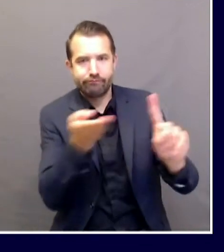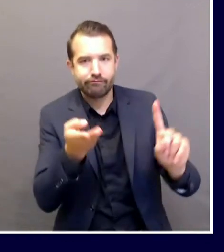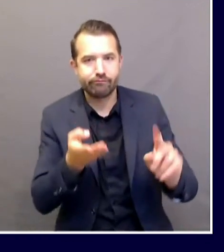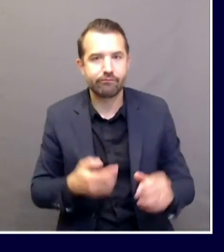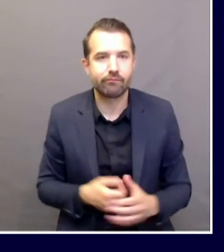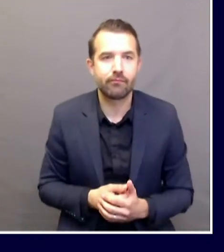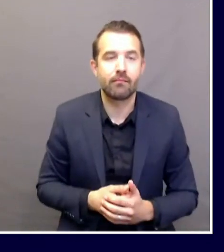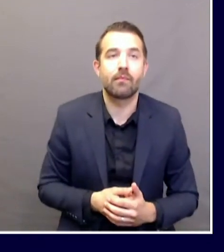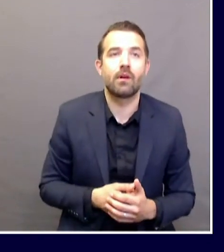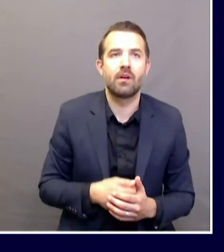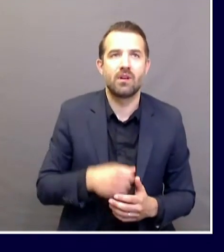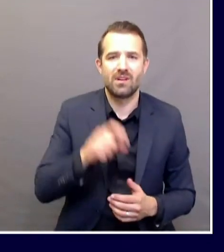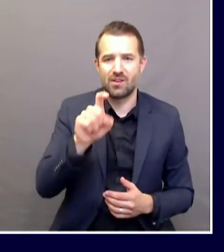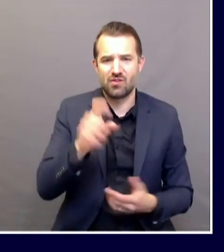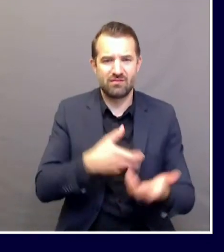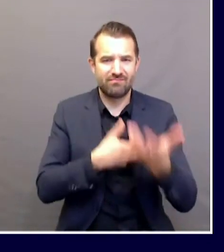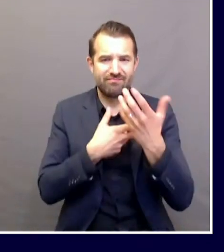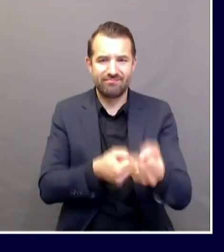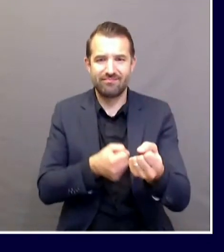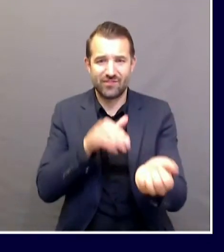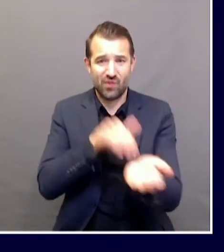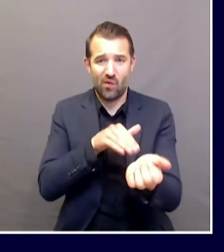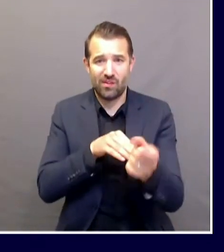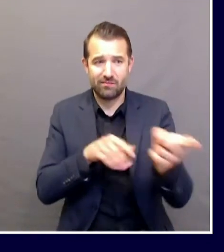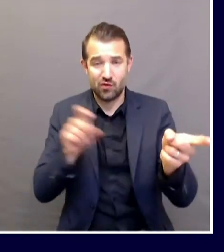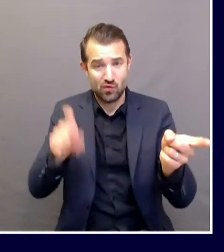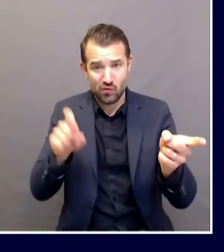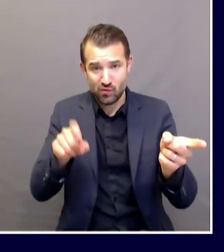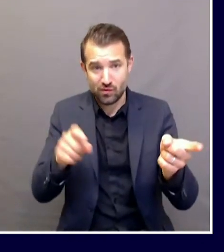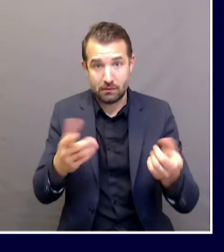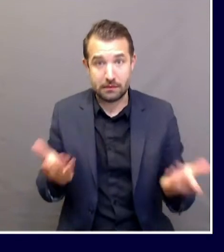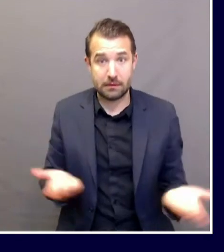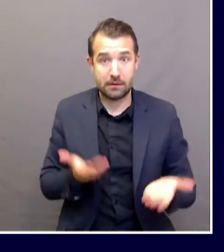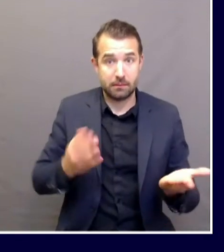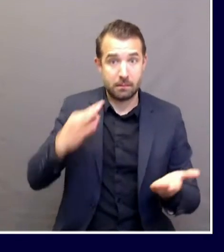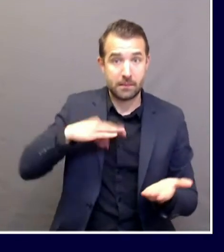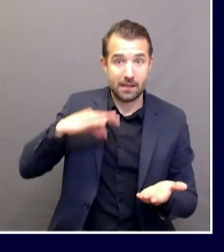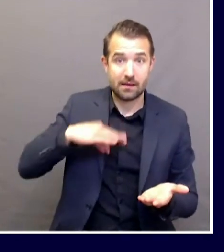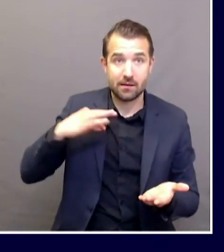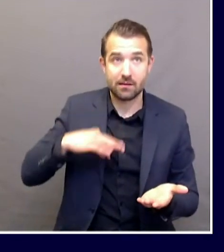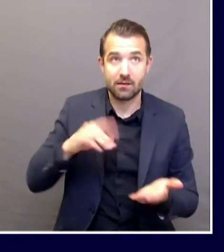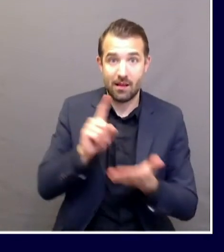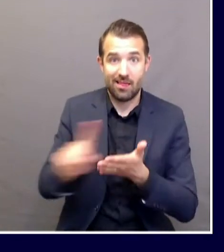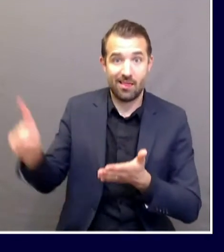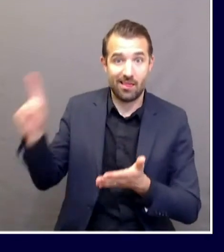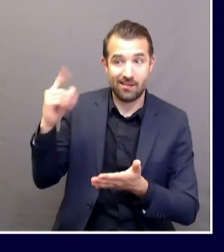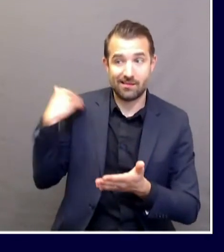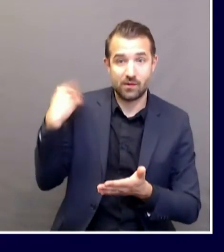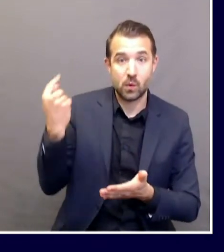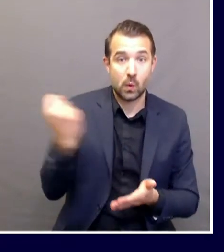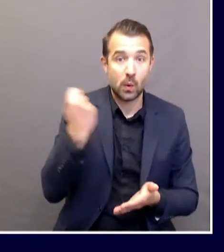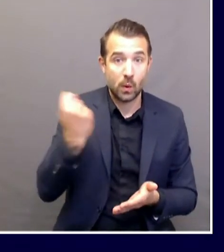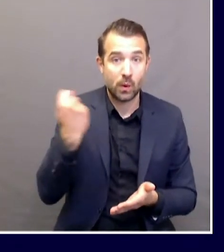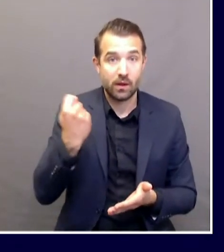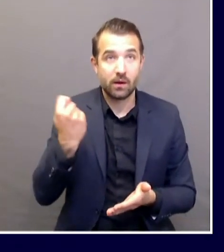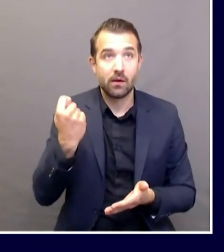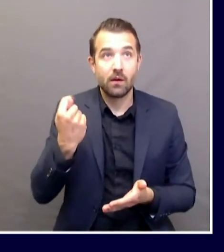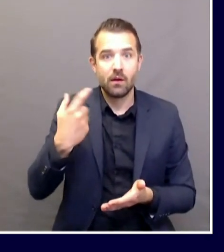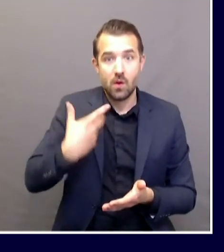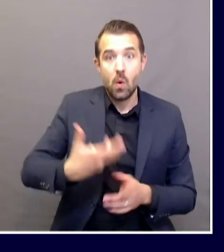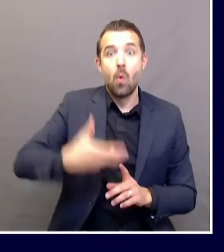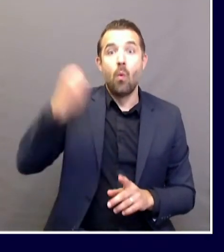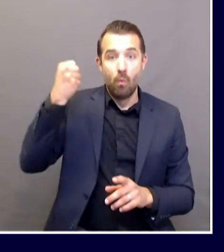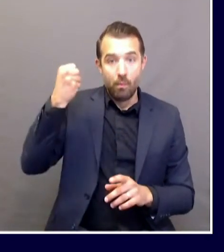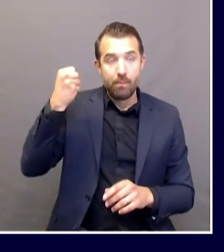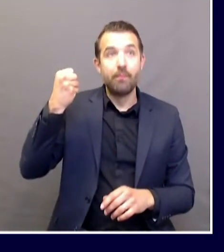one of the first things we did was draft up a statement, a scientific analysis of what was happening, and send that